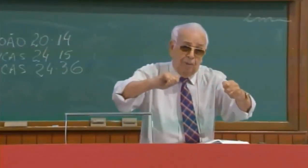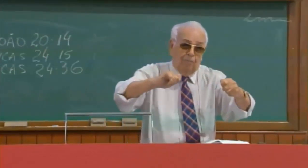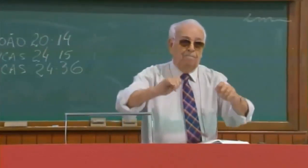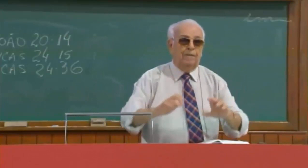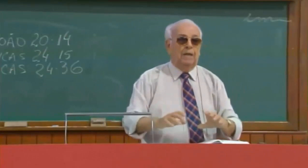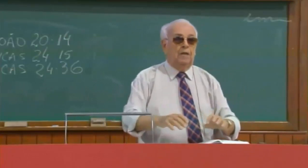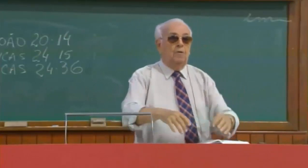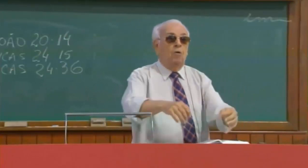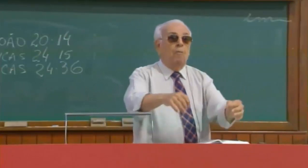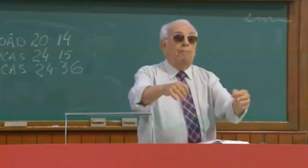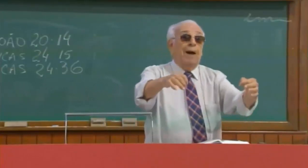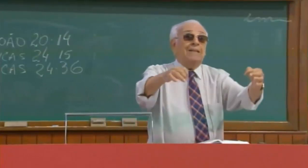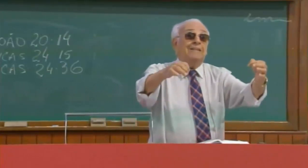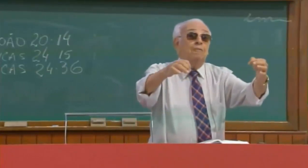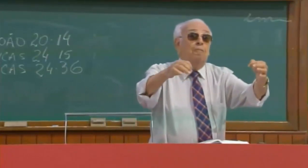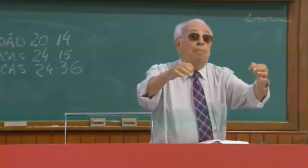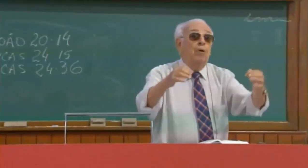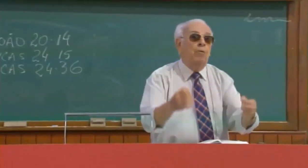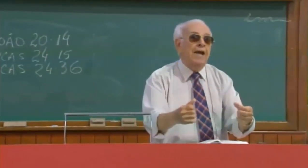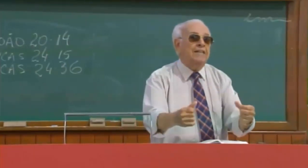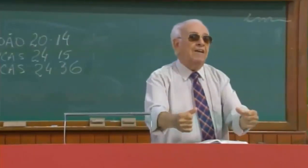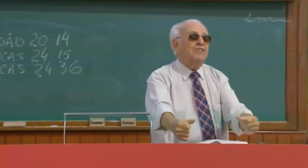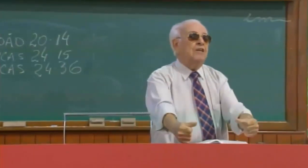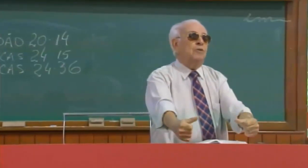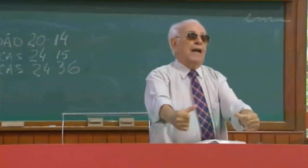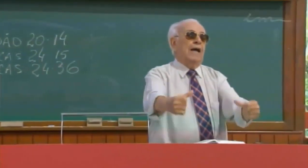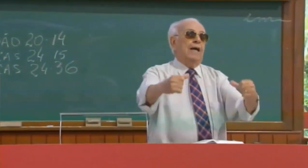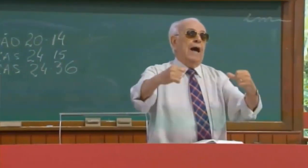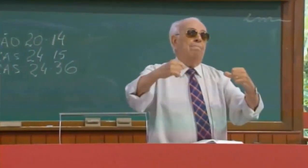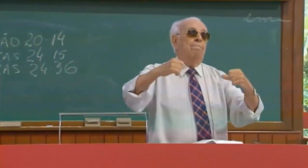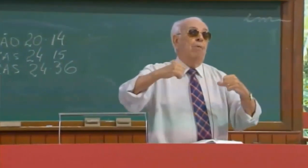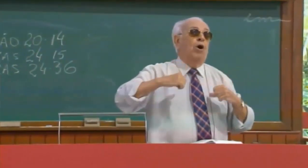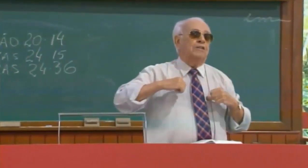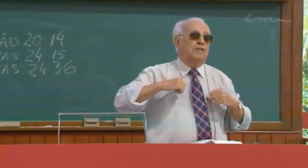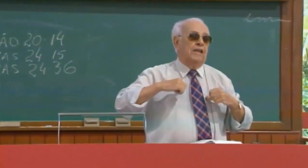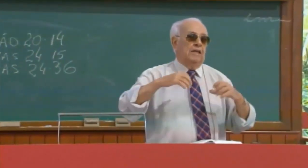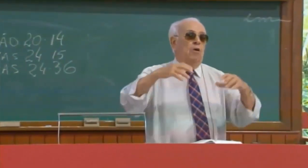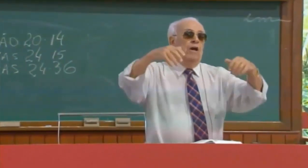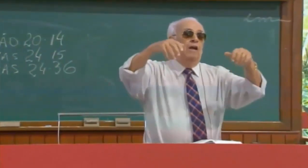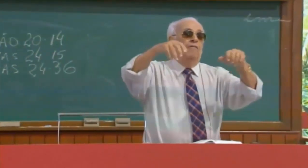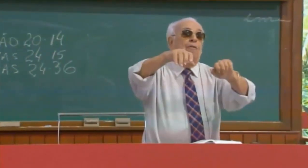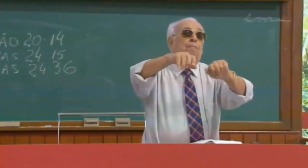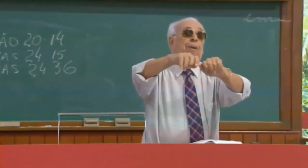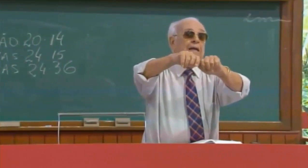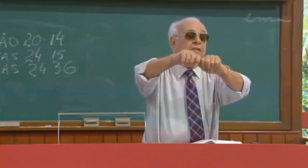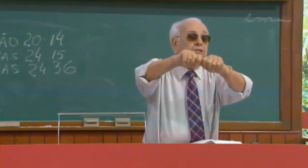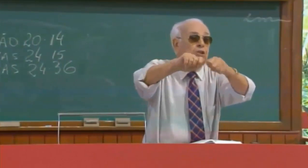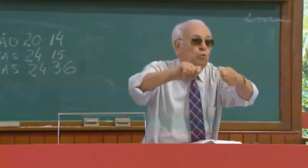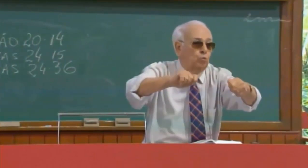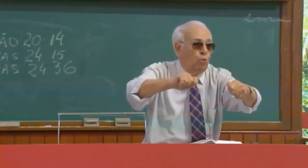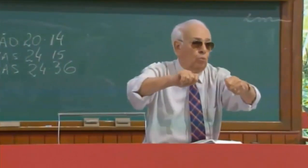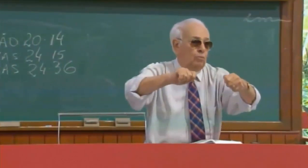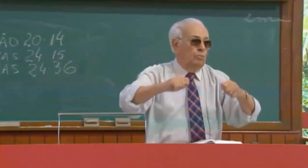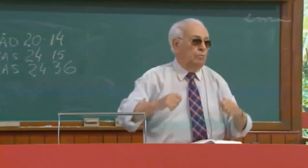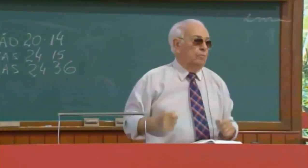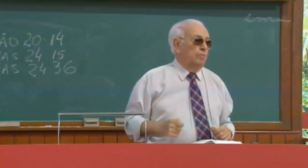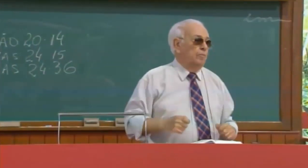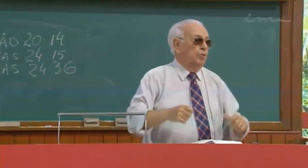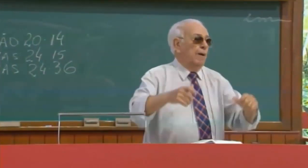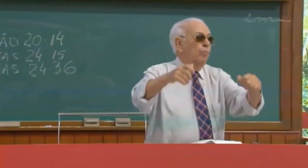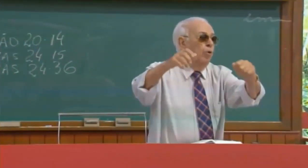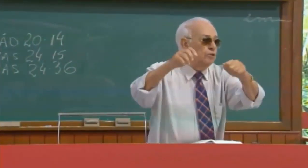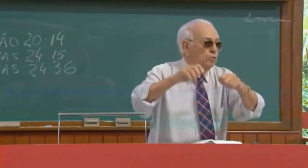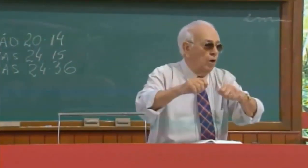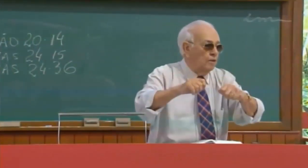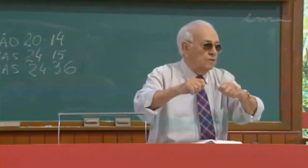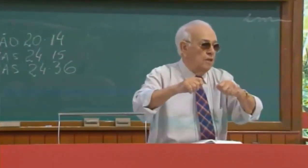Unleavened bread. You ate it by breaking the bread. So breaking the bread speaks of his death. It